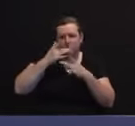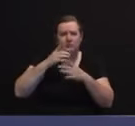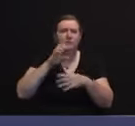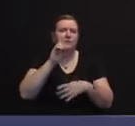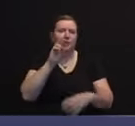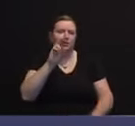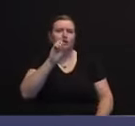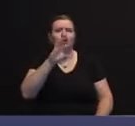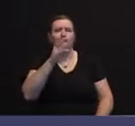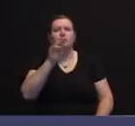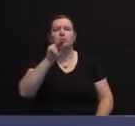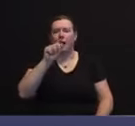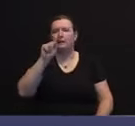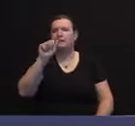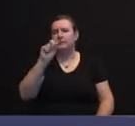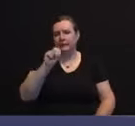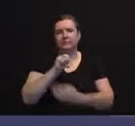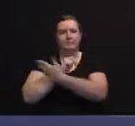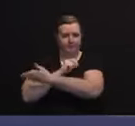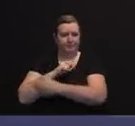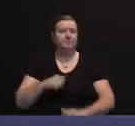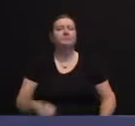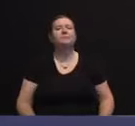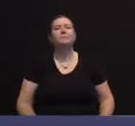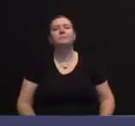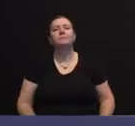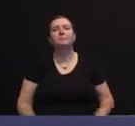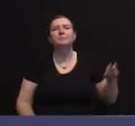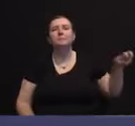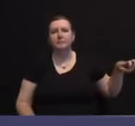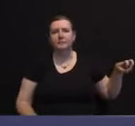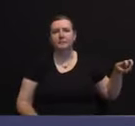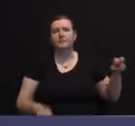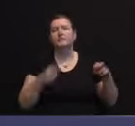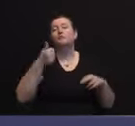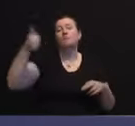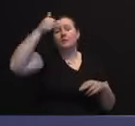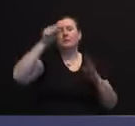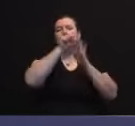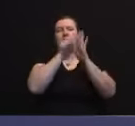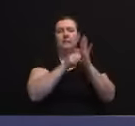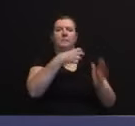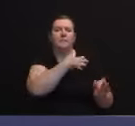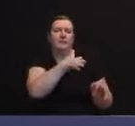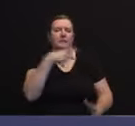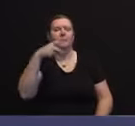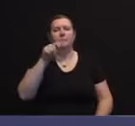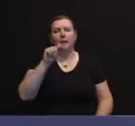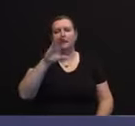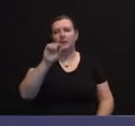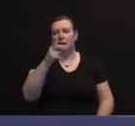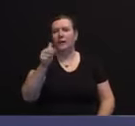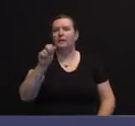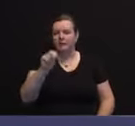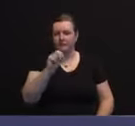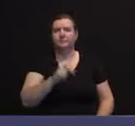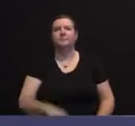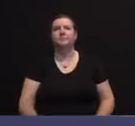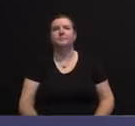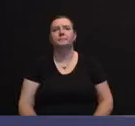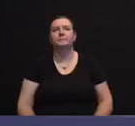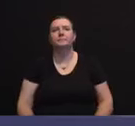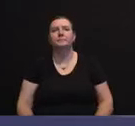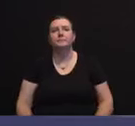you both here. The guy to my left who needs no introduction, the Superintendent of the State Police, Colonel Pat Callahan. We have the Director of the Office of Homeland